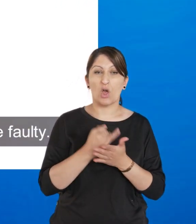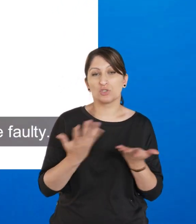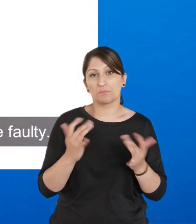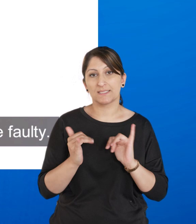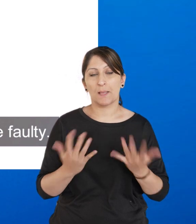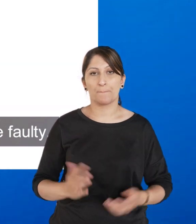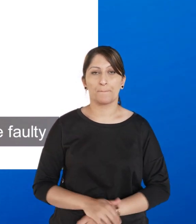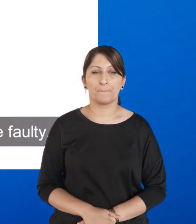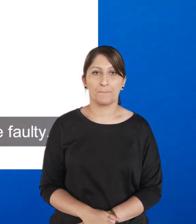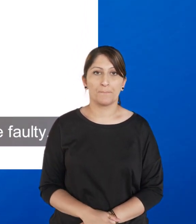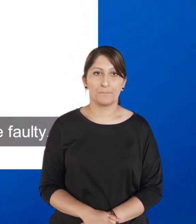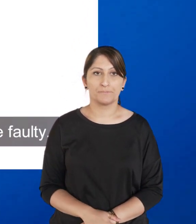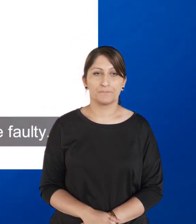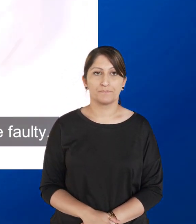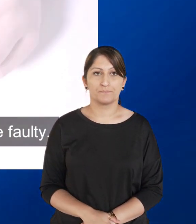faulty.